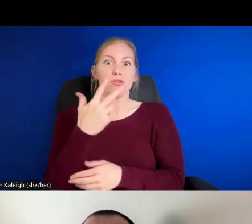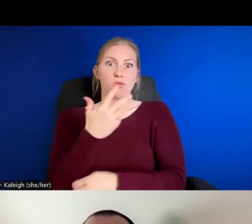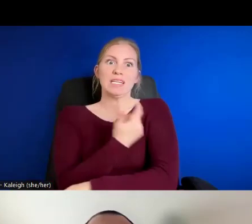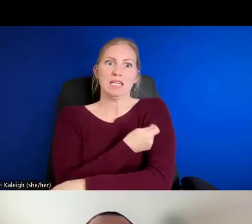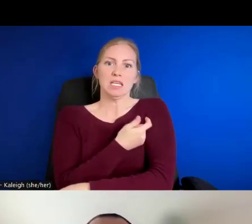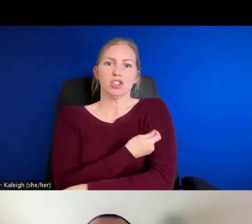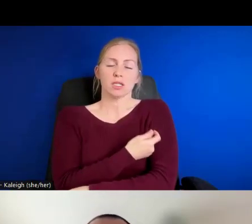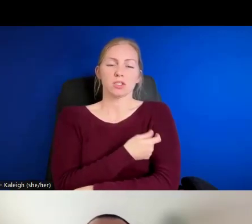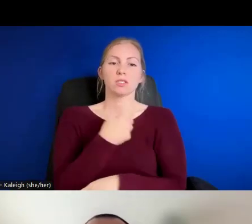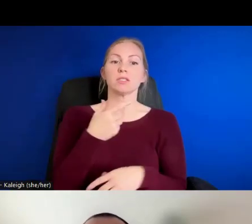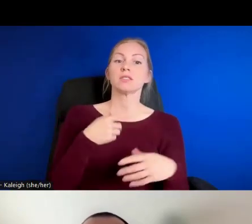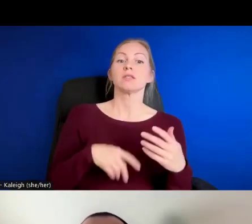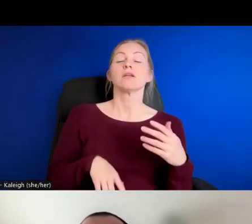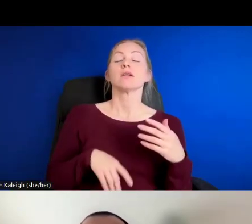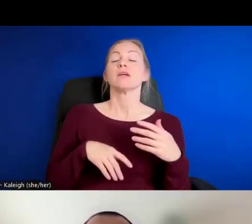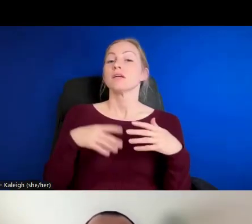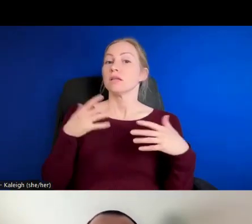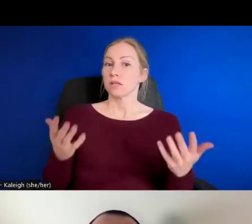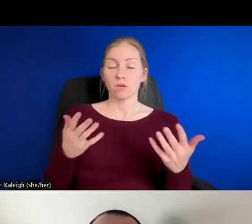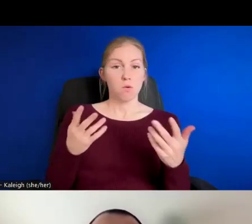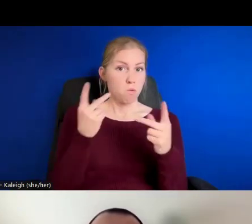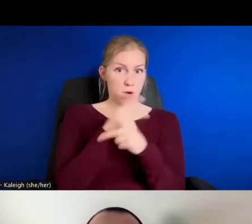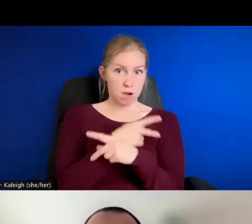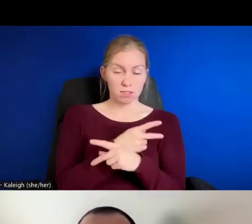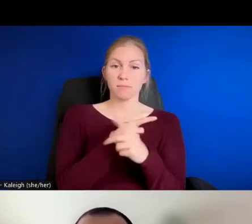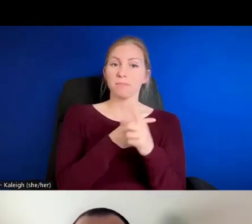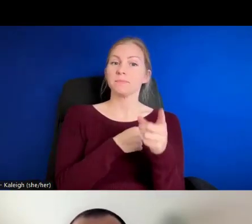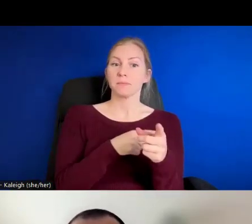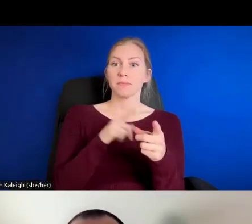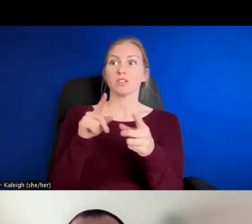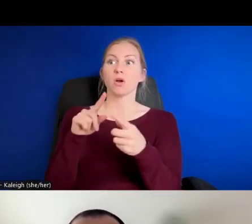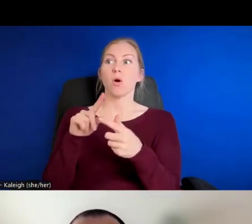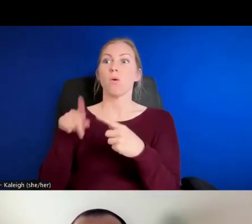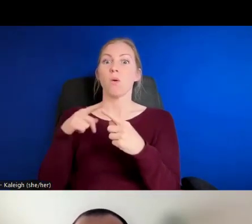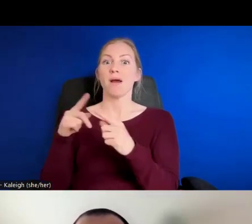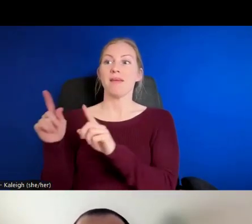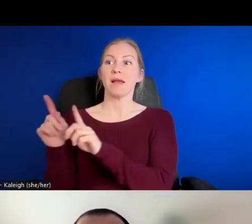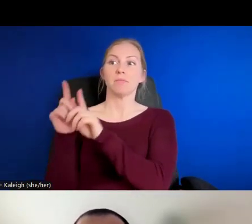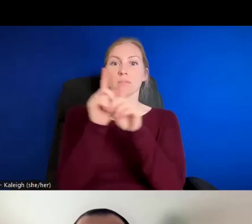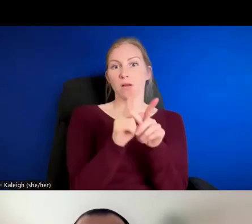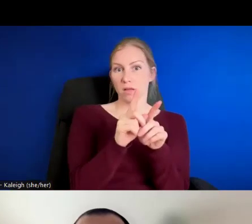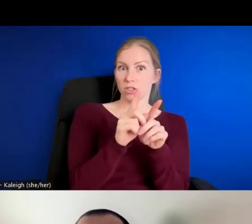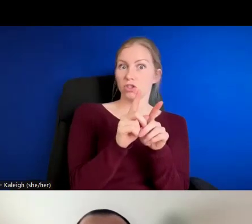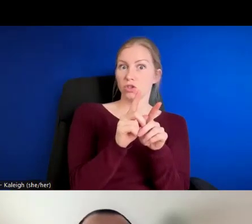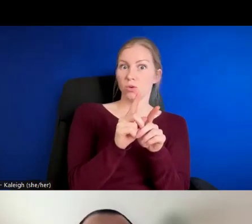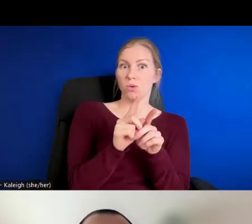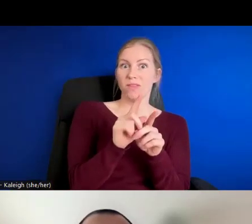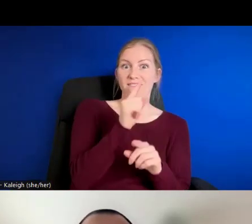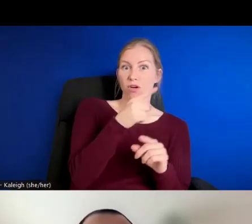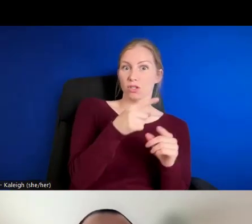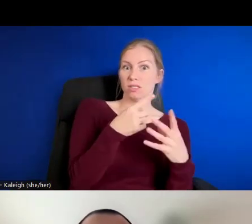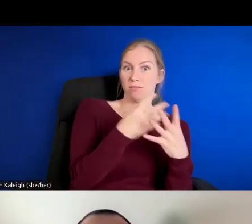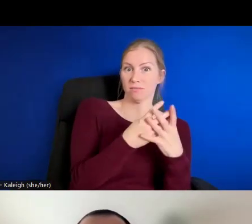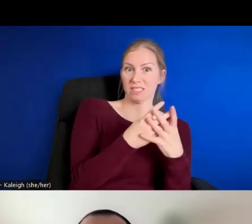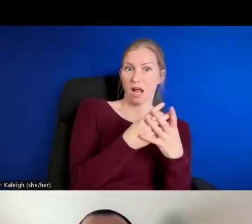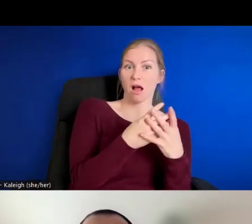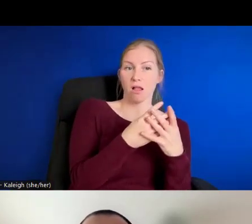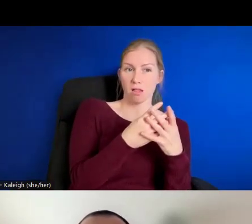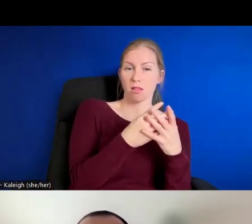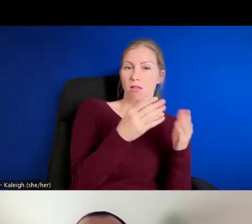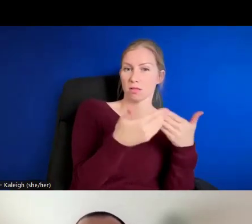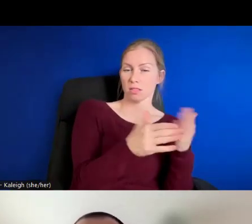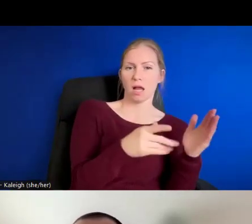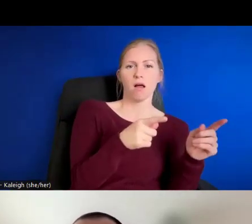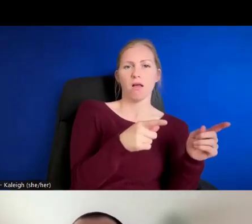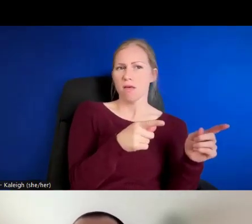when they brought him back to his original cell, they had left this puddle